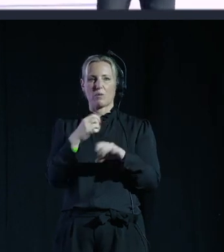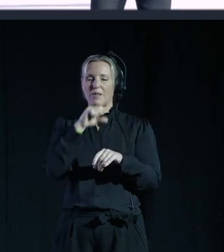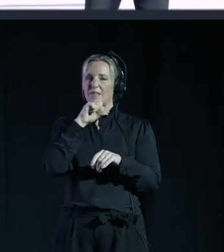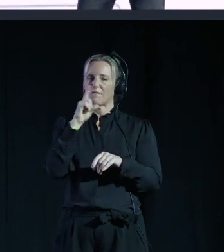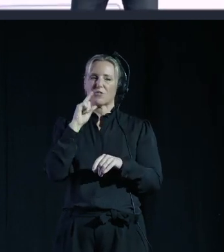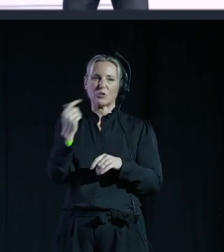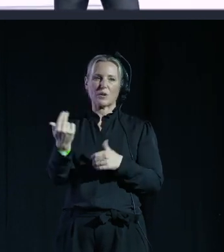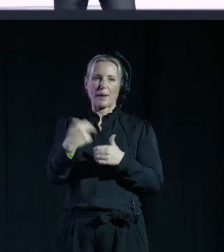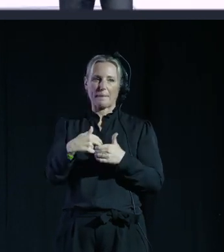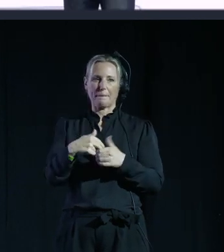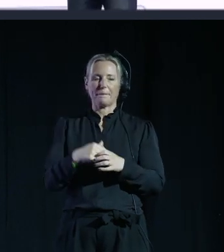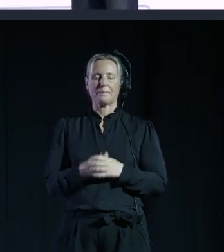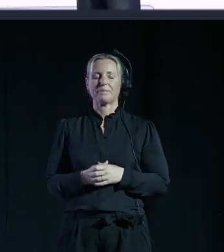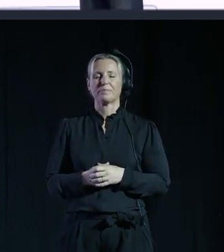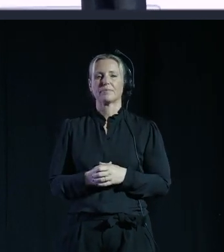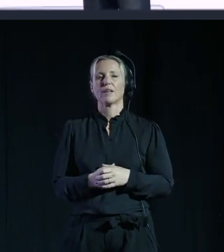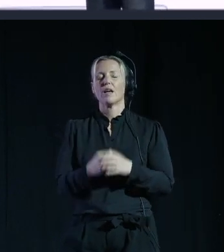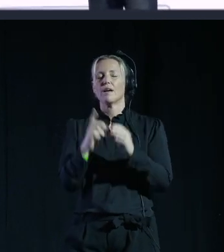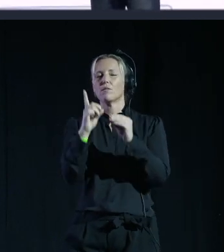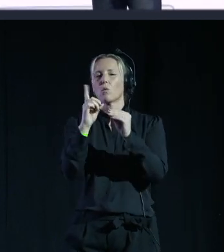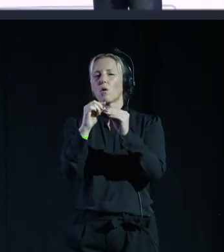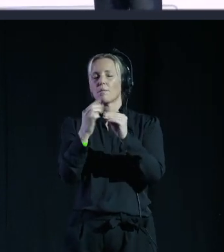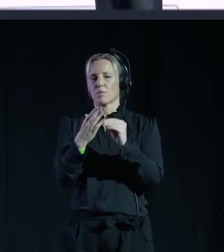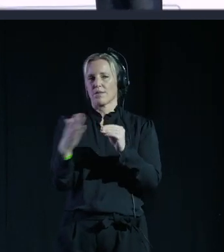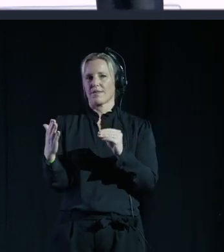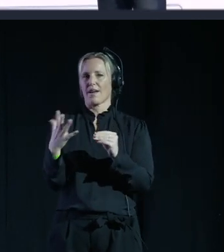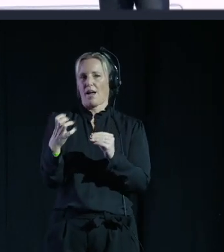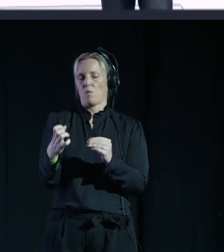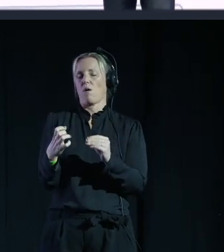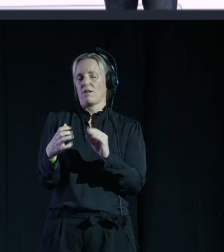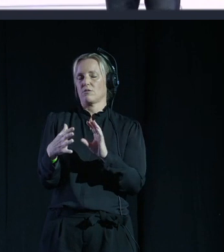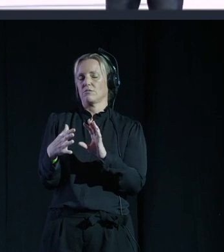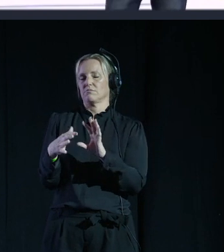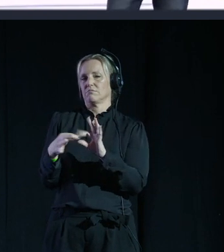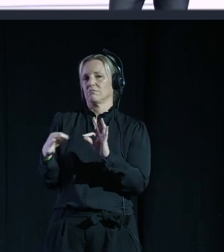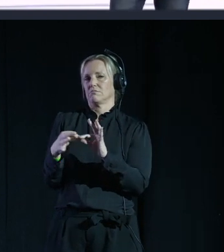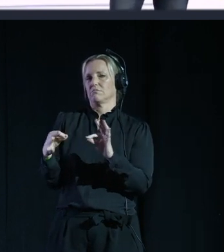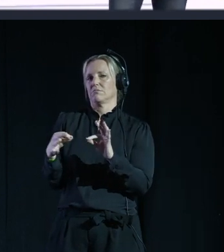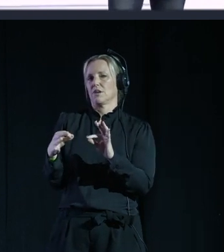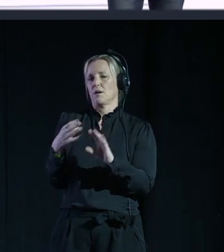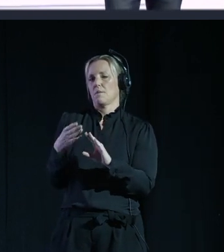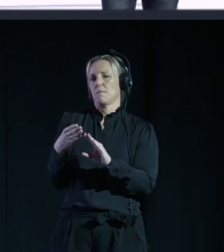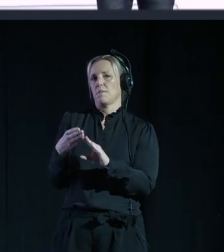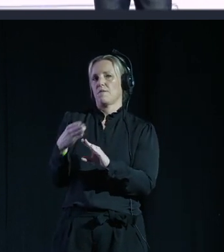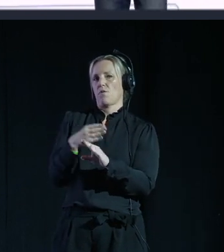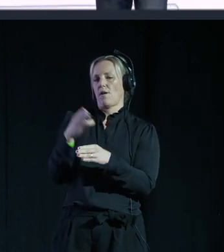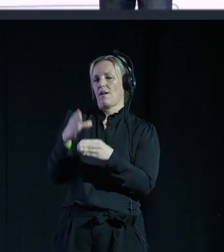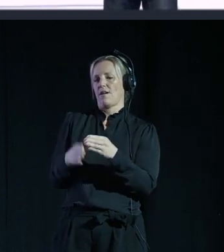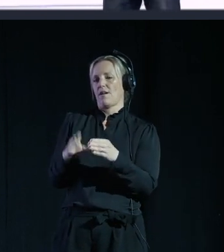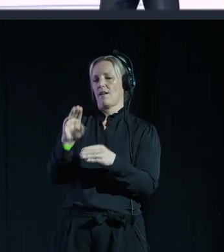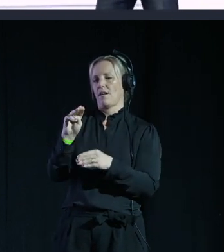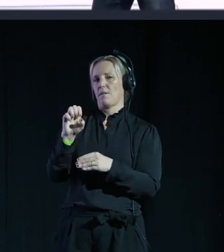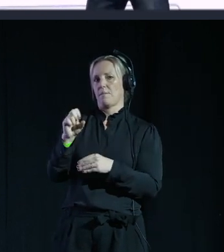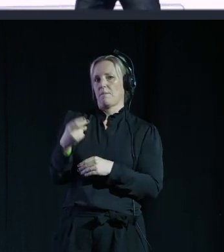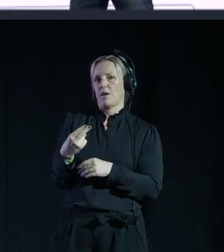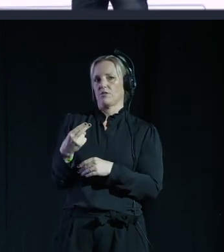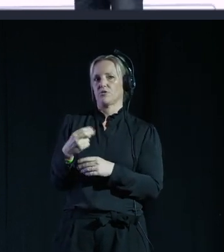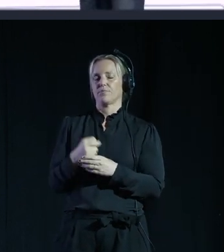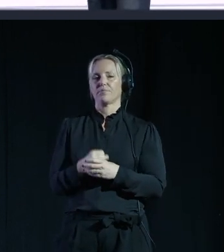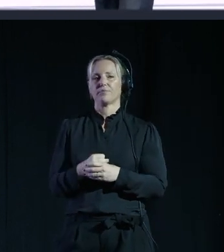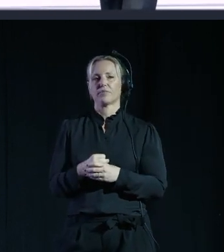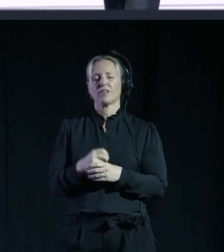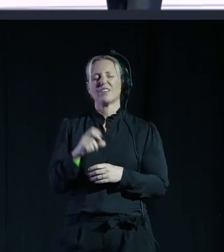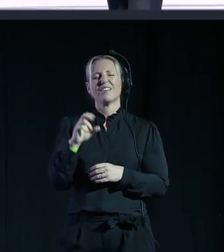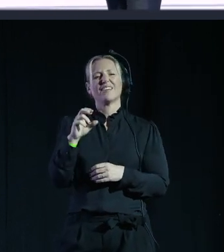There was one more thing I wanted to talk about before we end Mesh, and that's that we're thinking about how the partitioning that we're